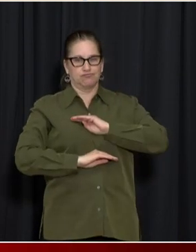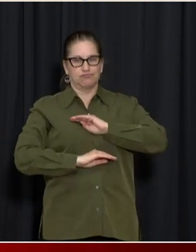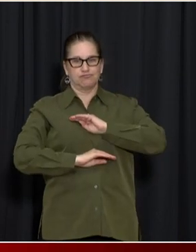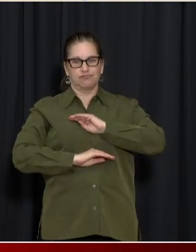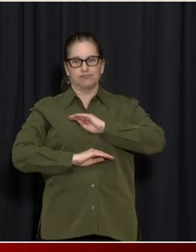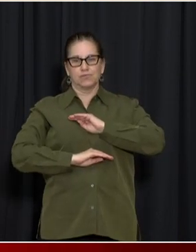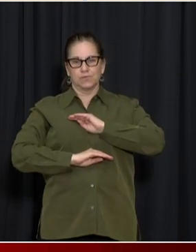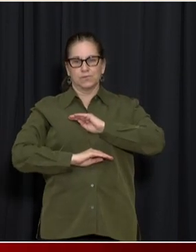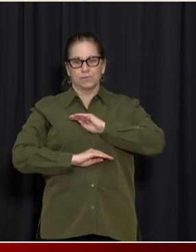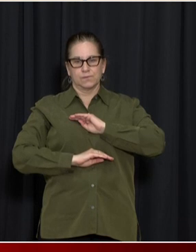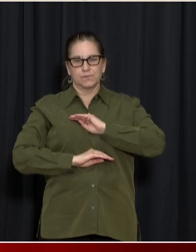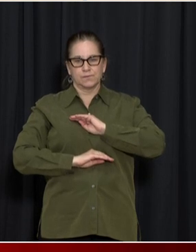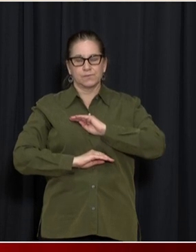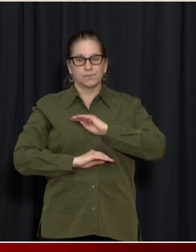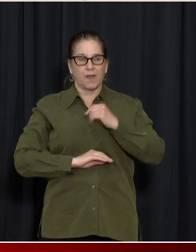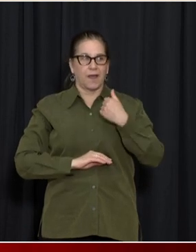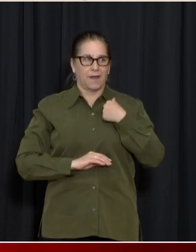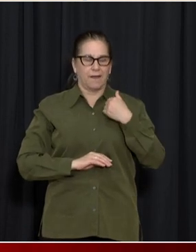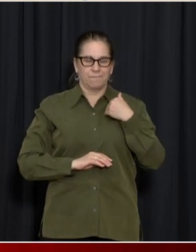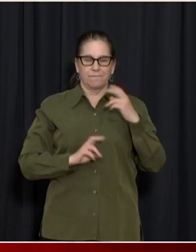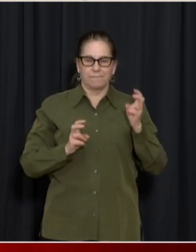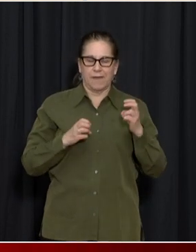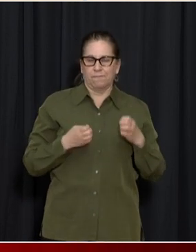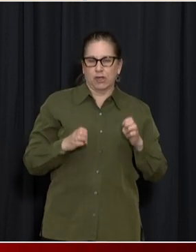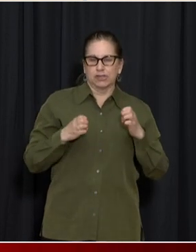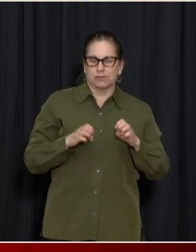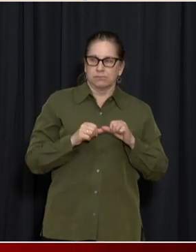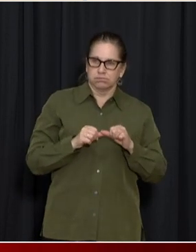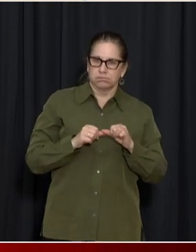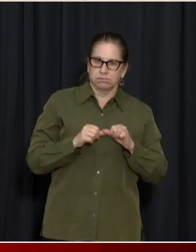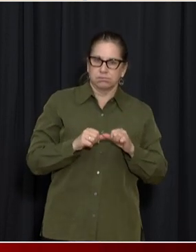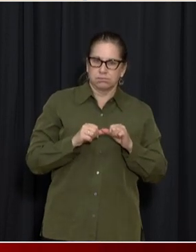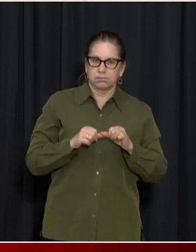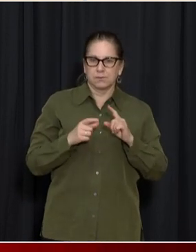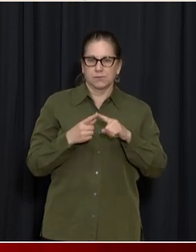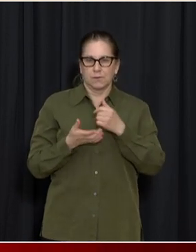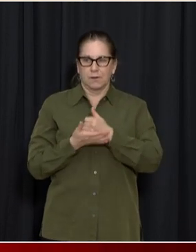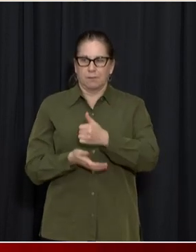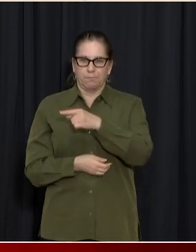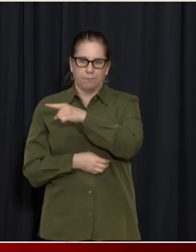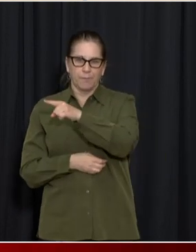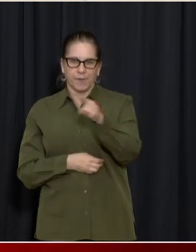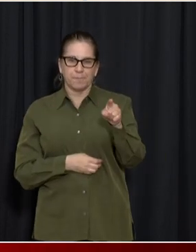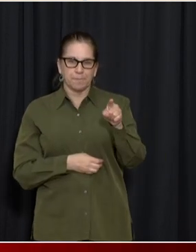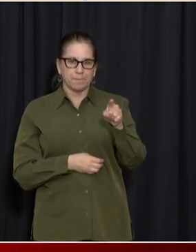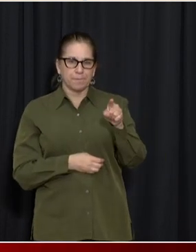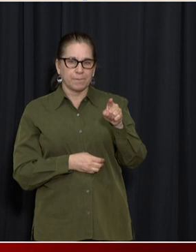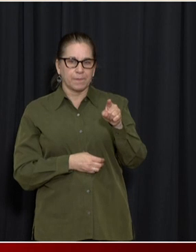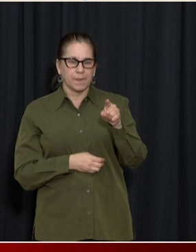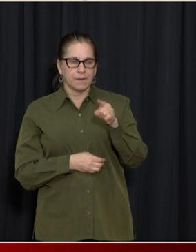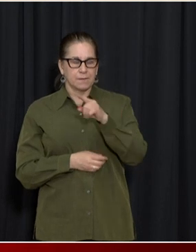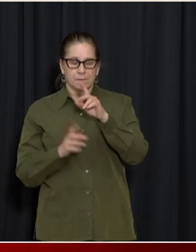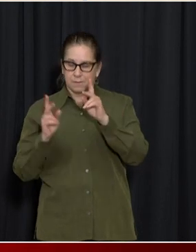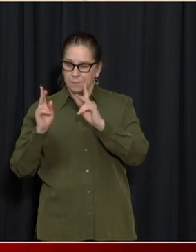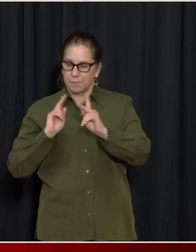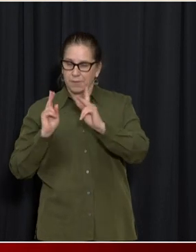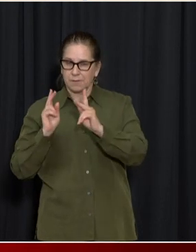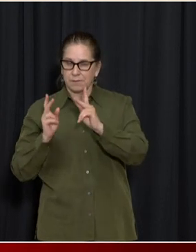our and monitoring the current and ongoing effects on our vulnerable populations.